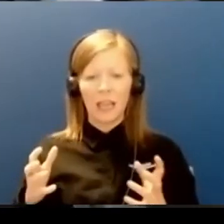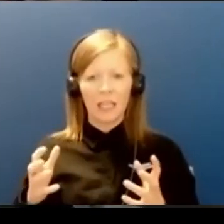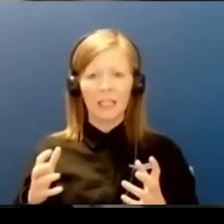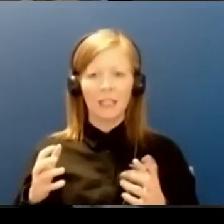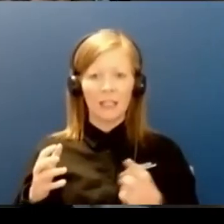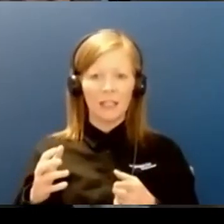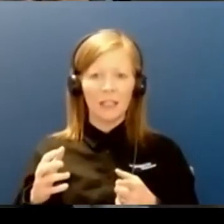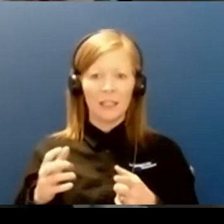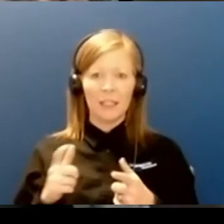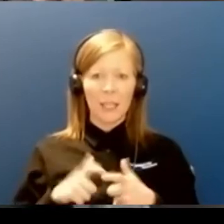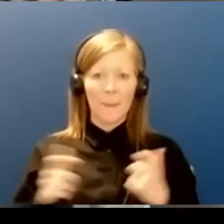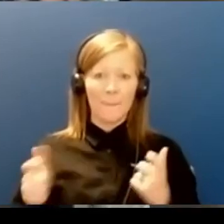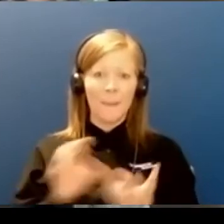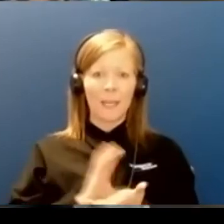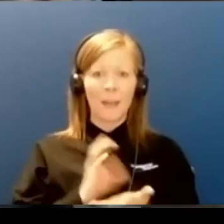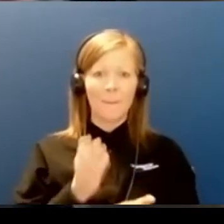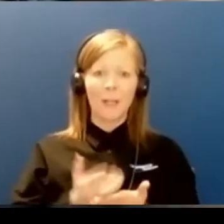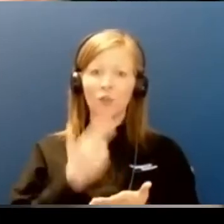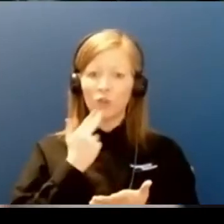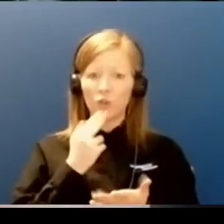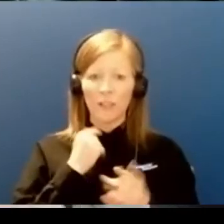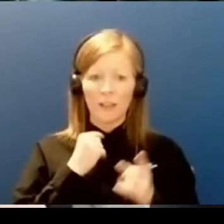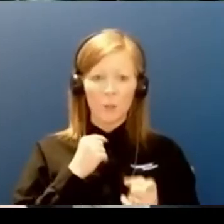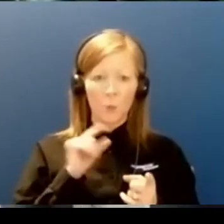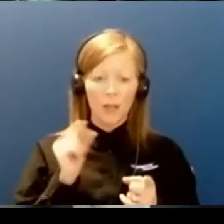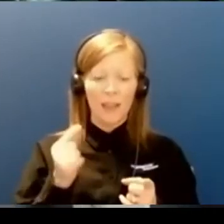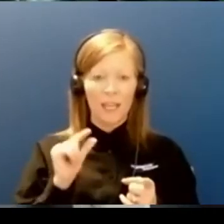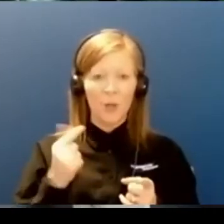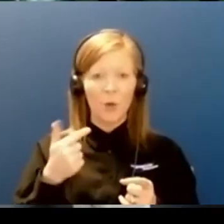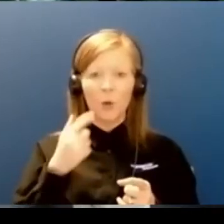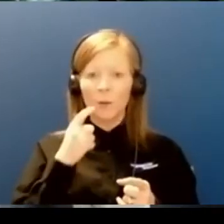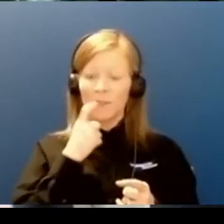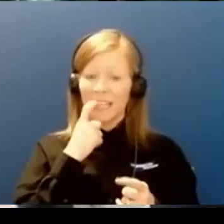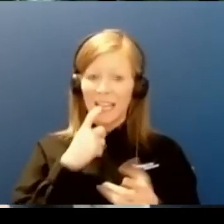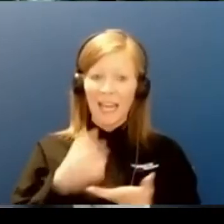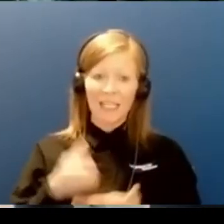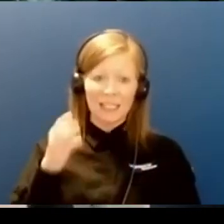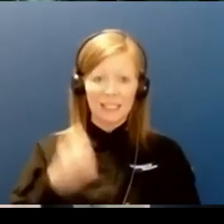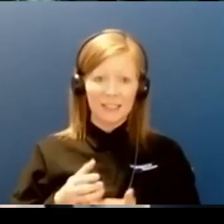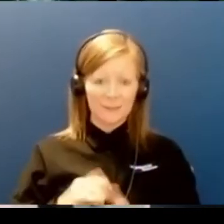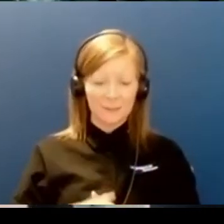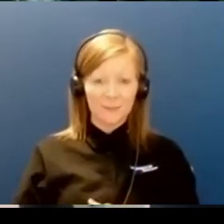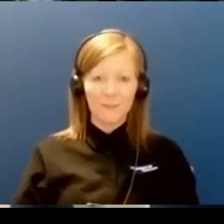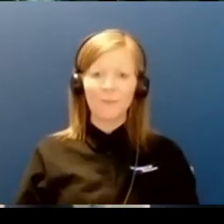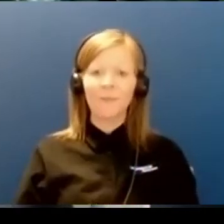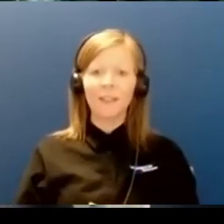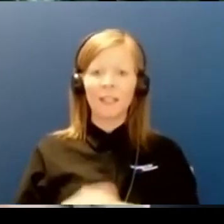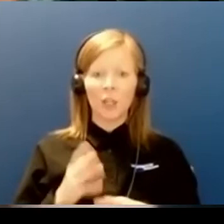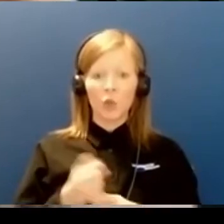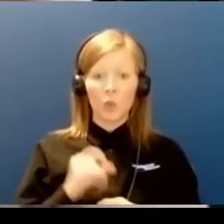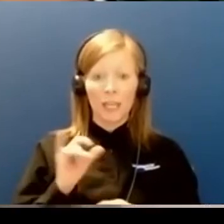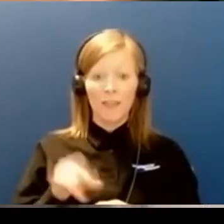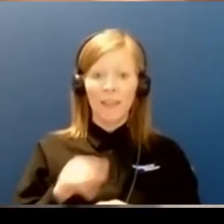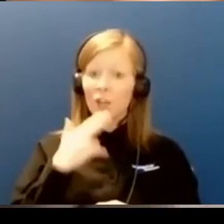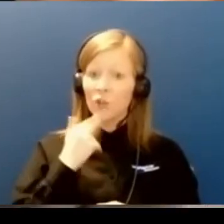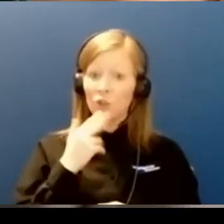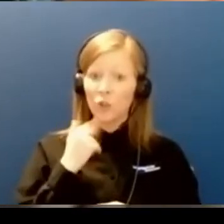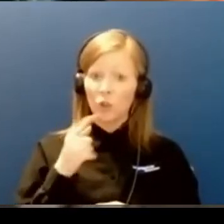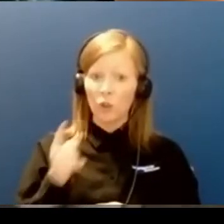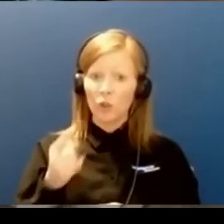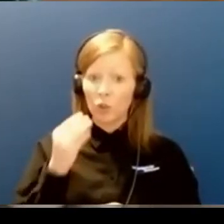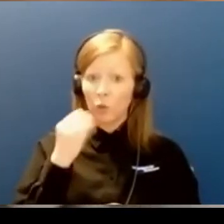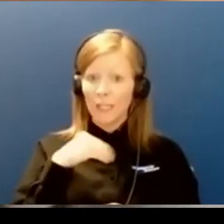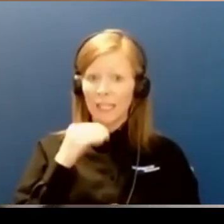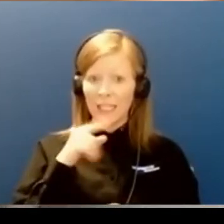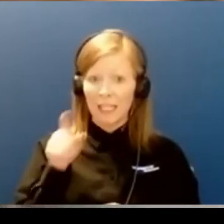a very big amount of sugar just in this one little glass. So to get that amount of sugar by eating pineapple, you'd have to eat this